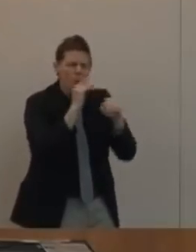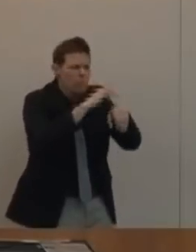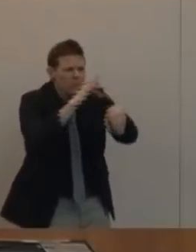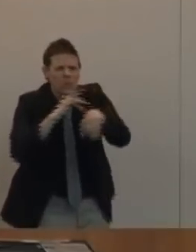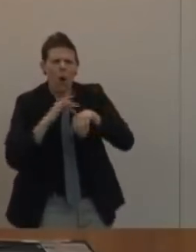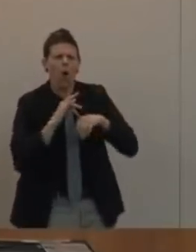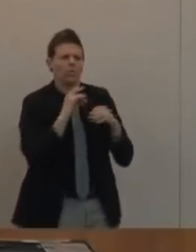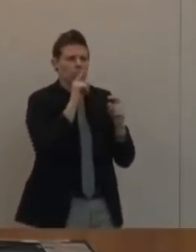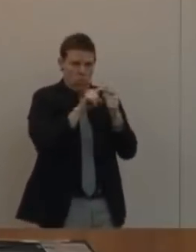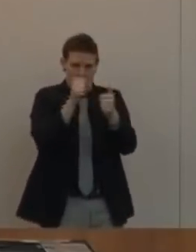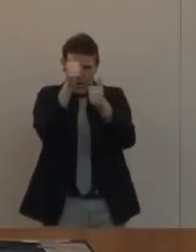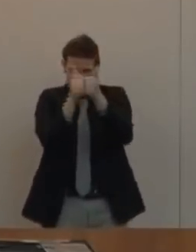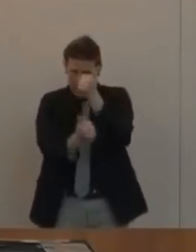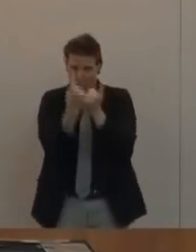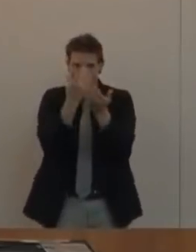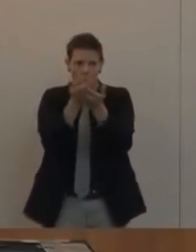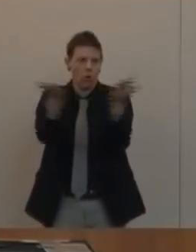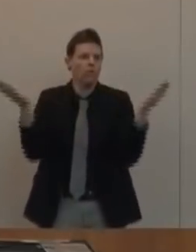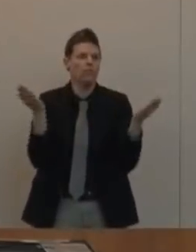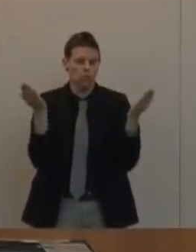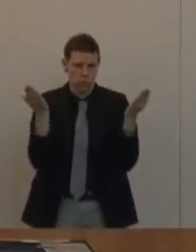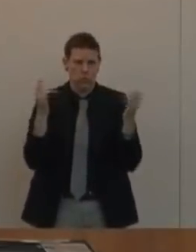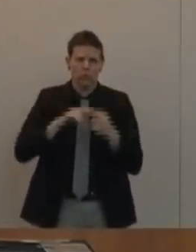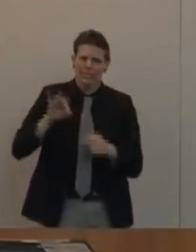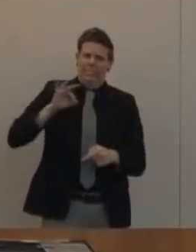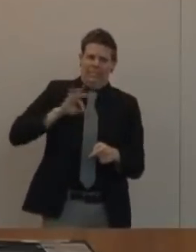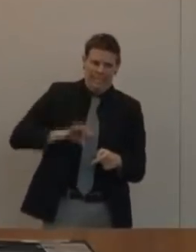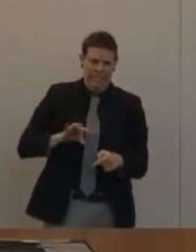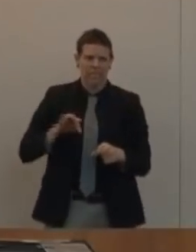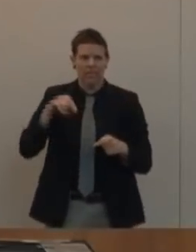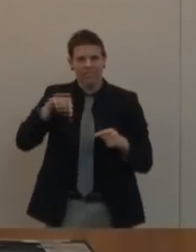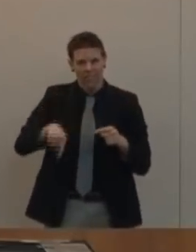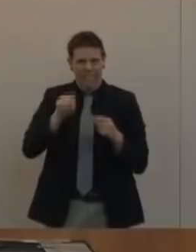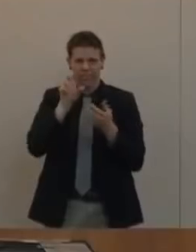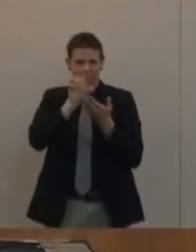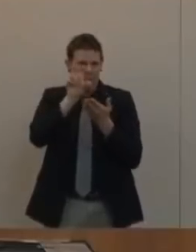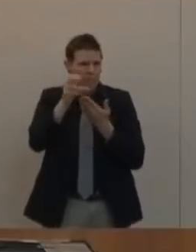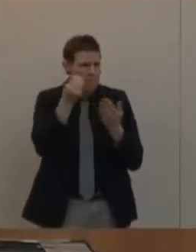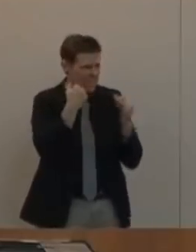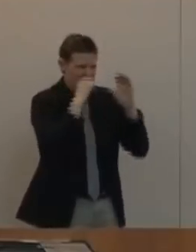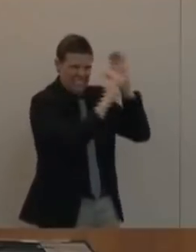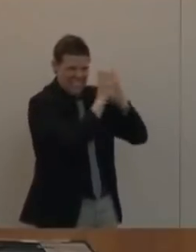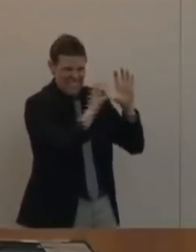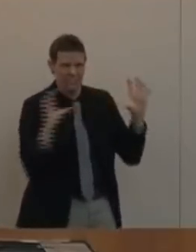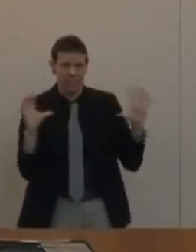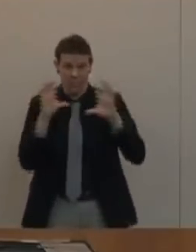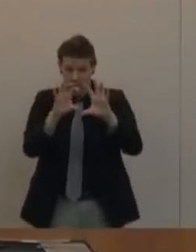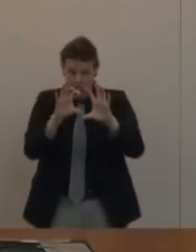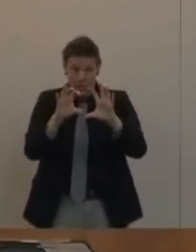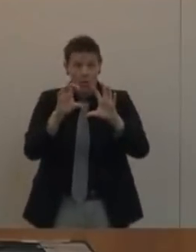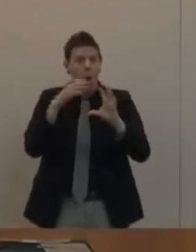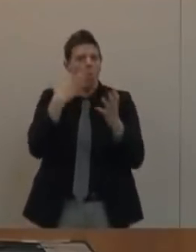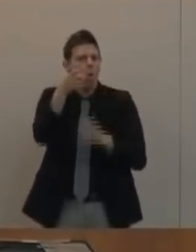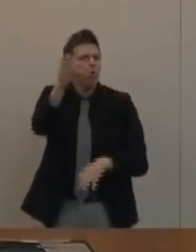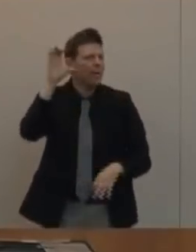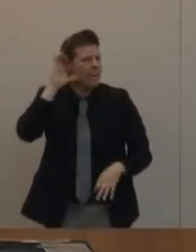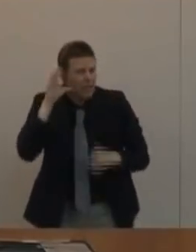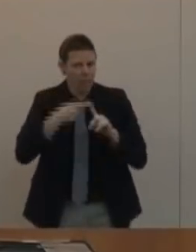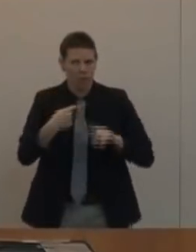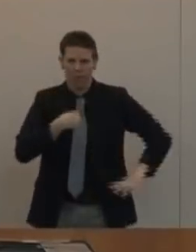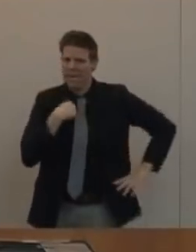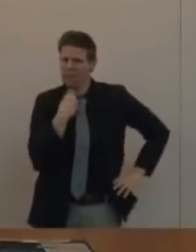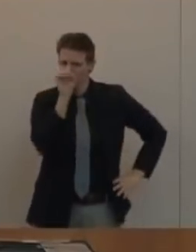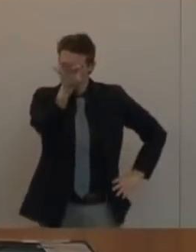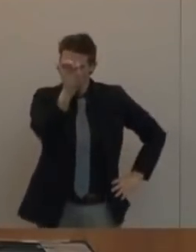everyone who should be able to benefit from those investments. And I wanted you to hear it from me. I don't have that lined up exactly